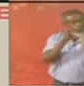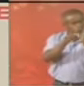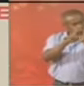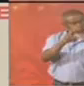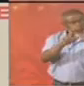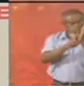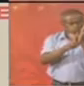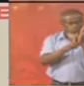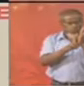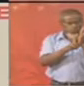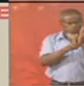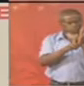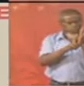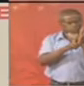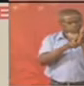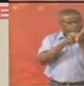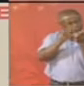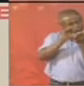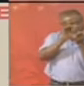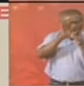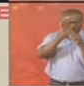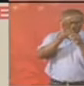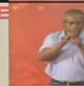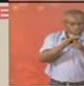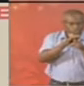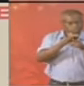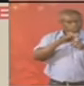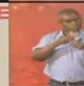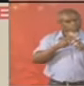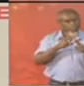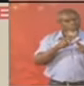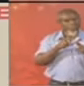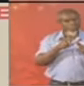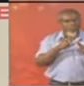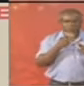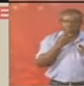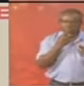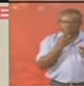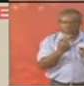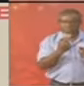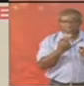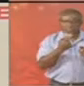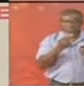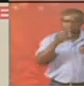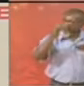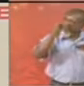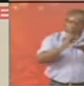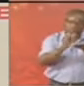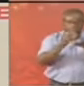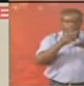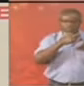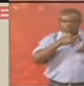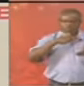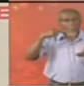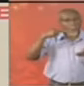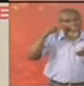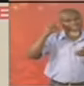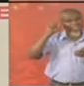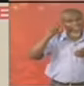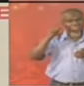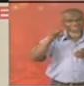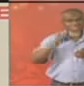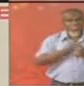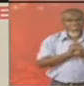less forceful, but they're still exactly as robust, because what they're doing is they are reducing the risk of infected